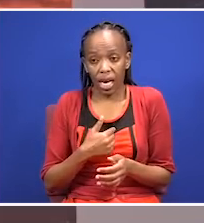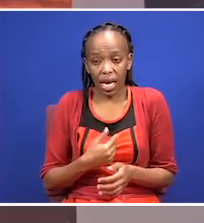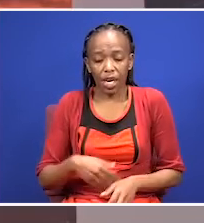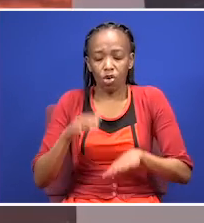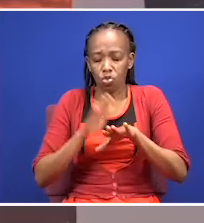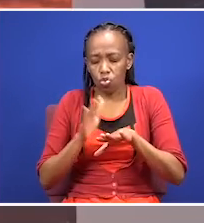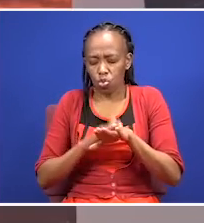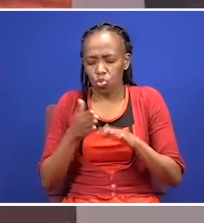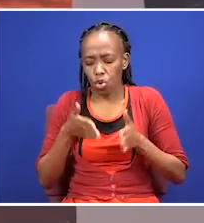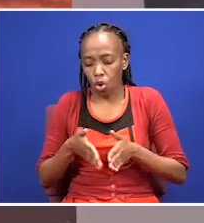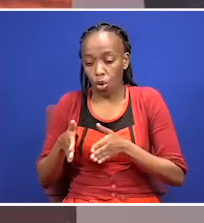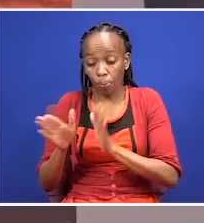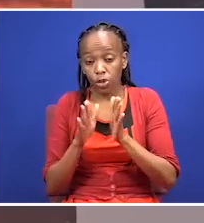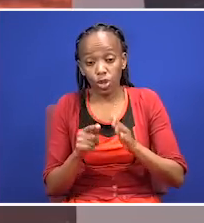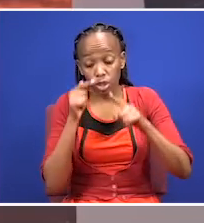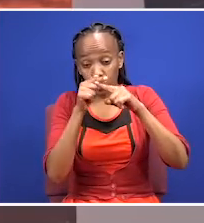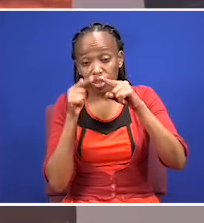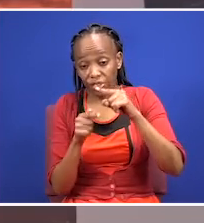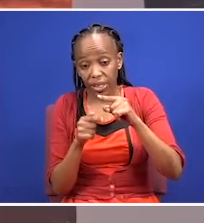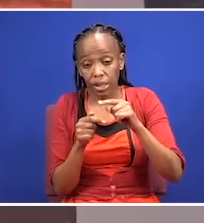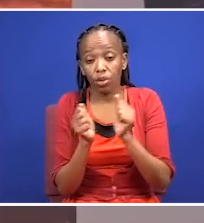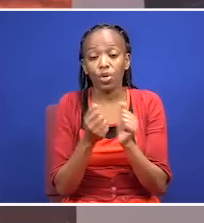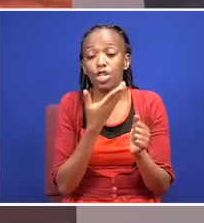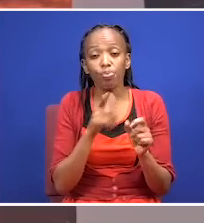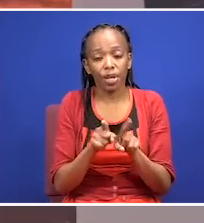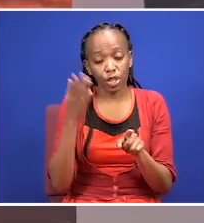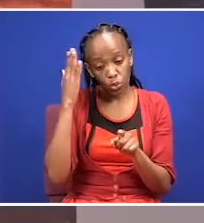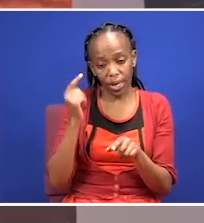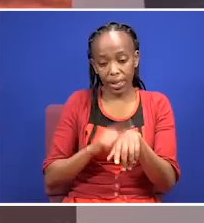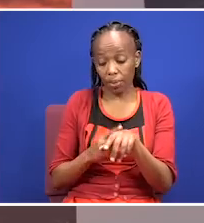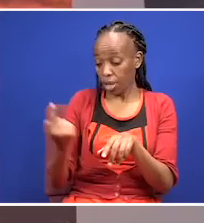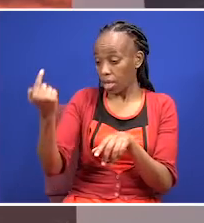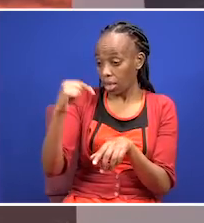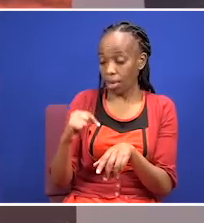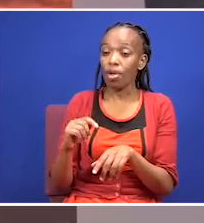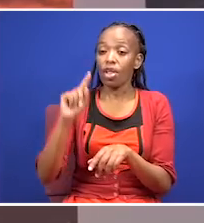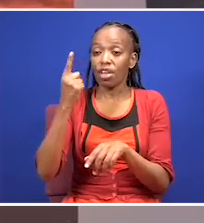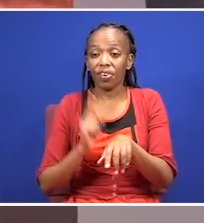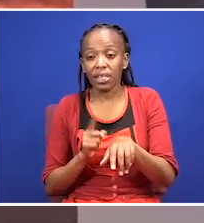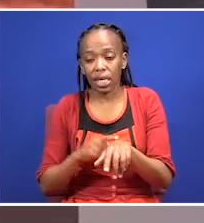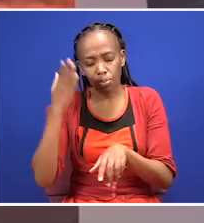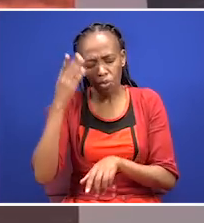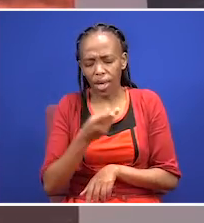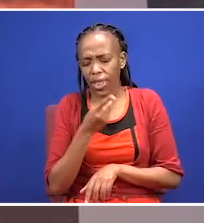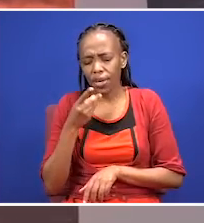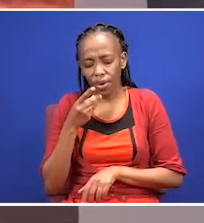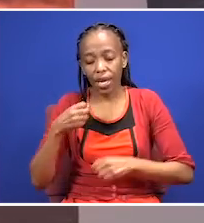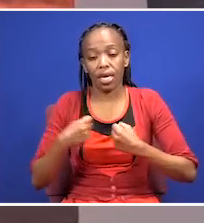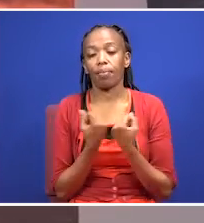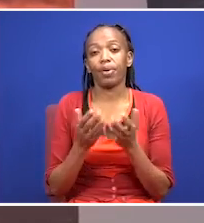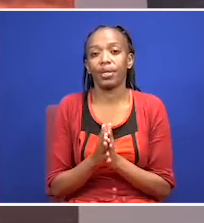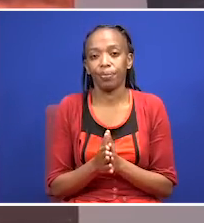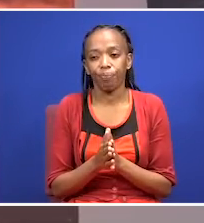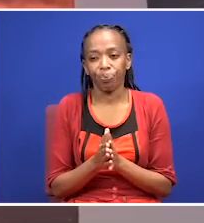opportunity to revenge against his own brothers because when they came the first time because of the famine that had hit the land